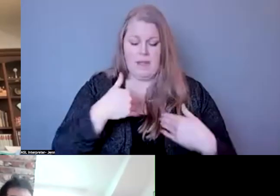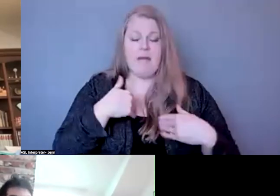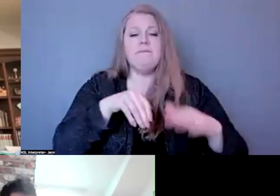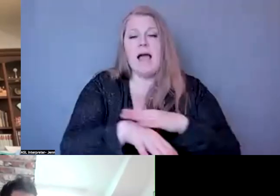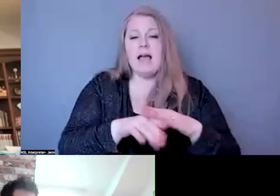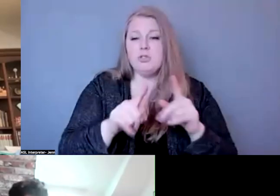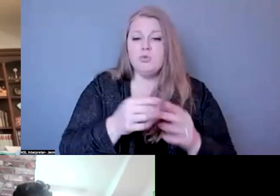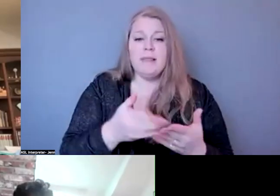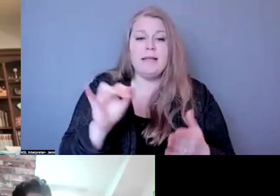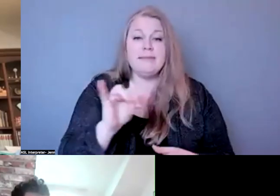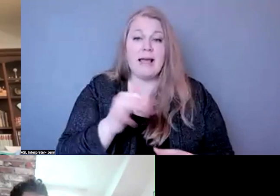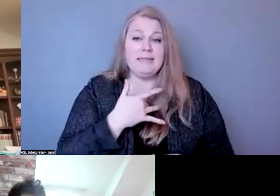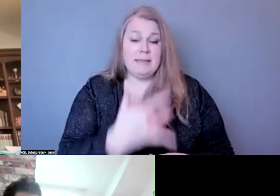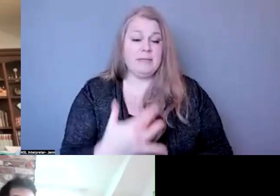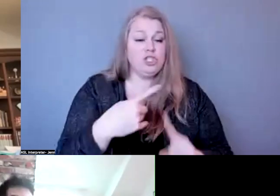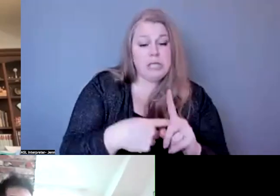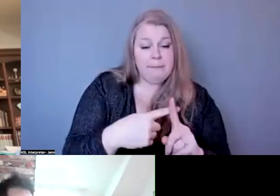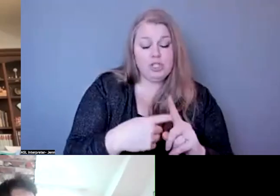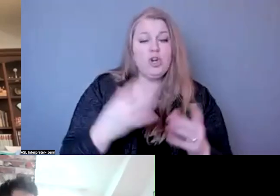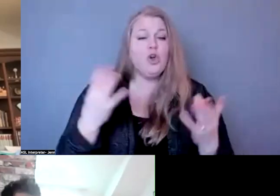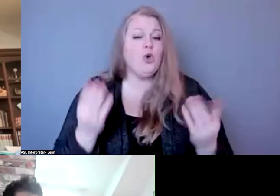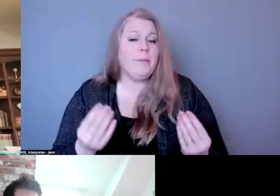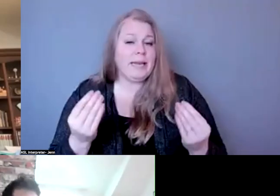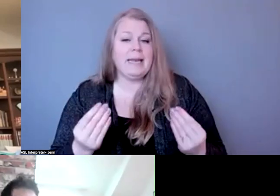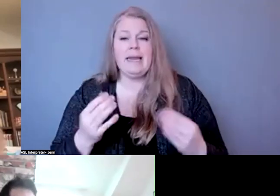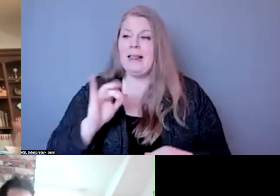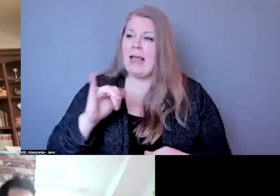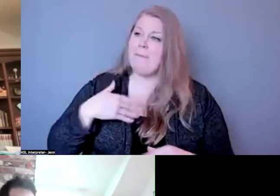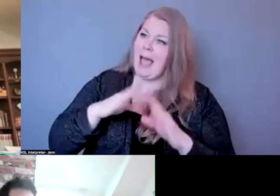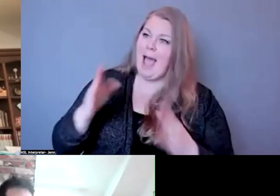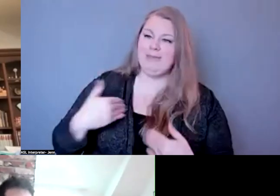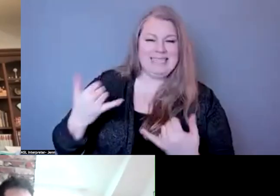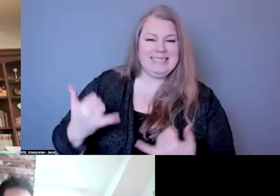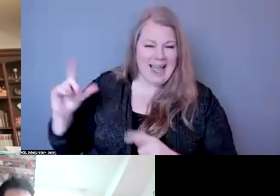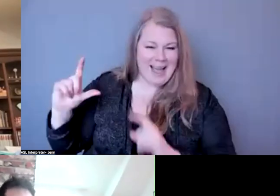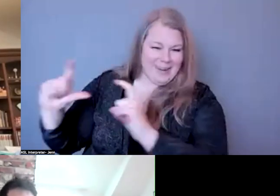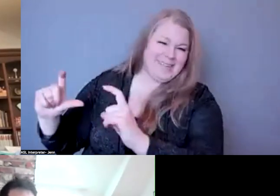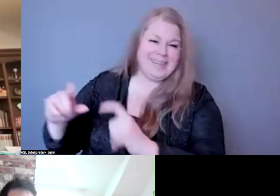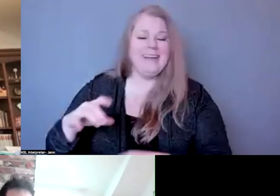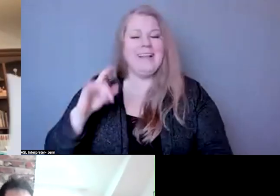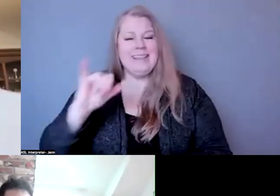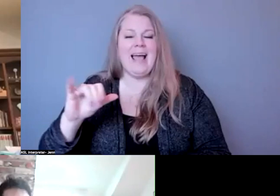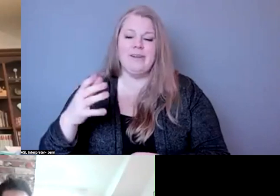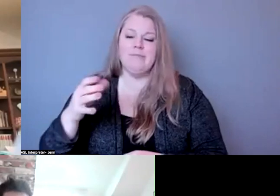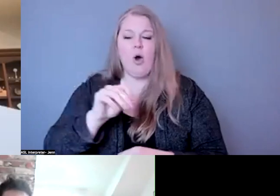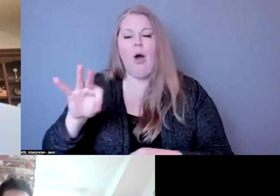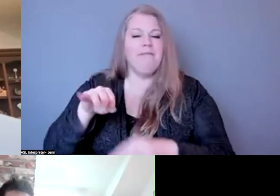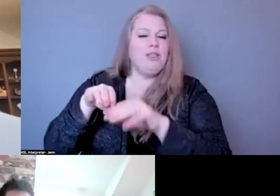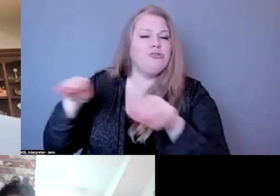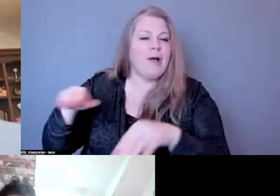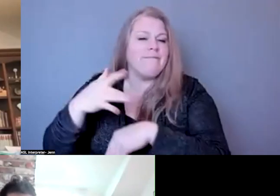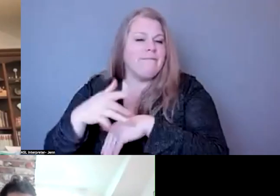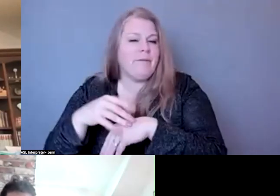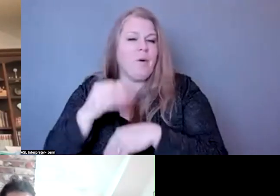things like the usual temperature, humidity stuff, my house has right now, just by way of commercially off-the-shelf available smart